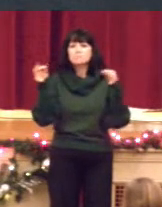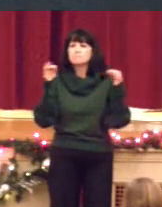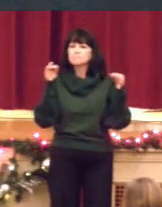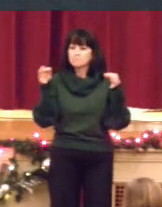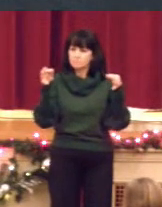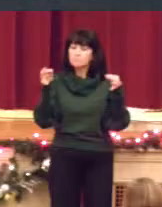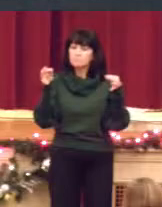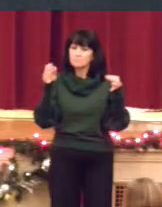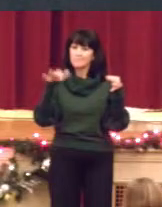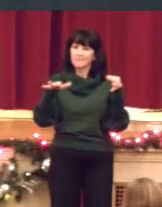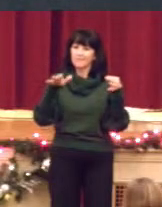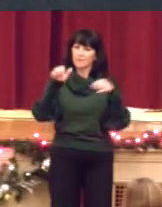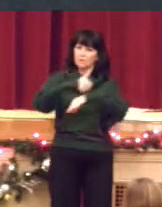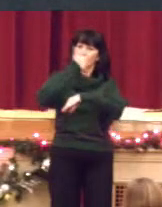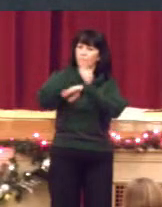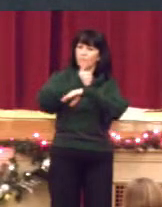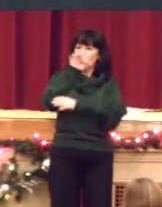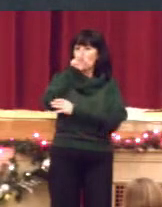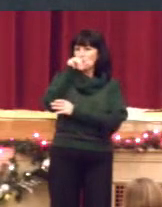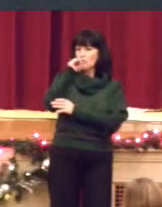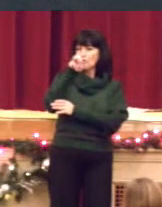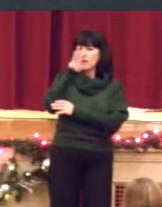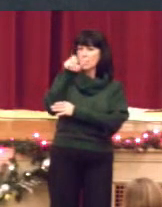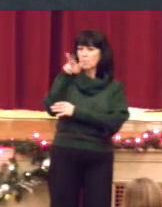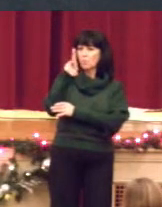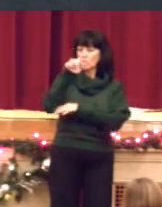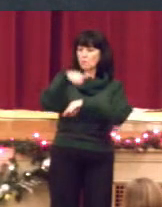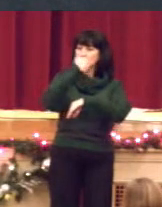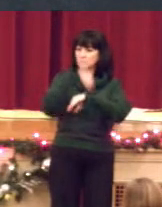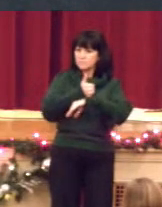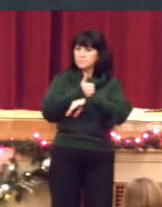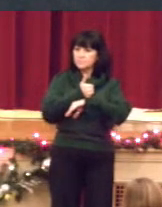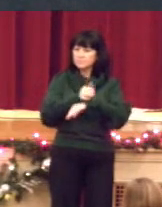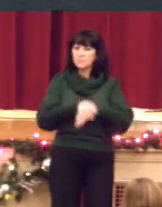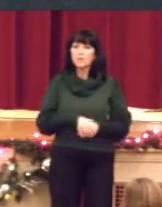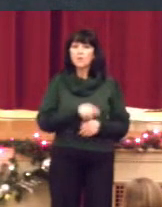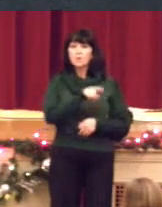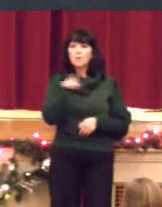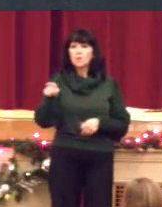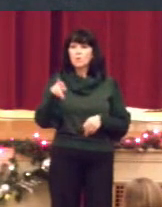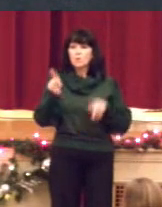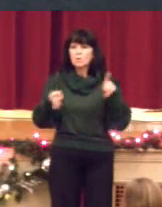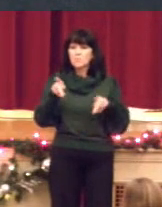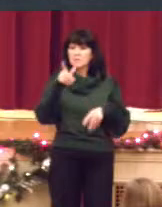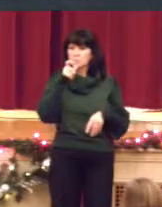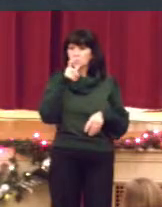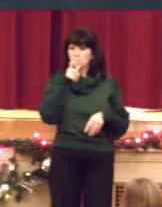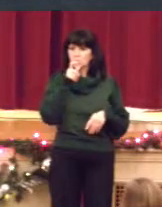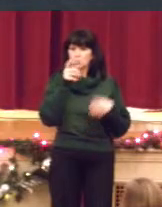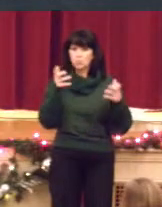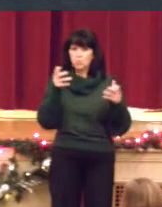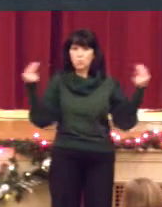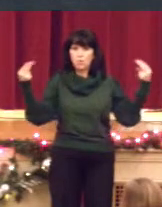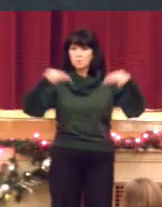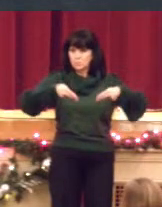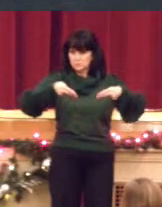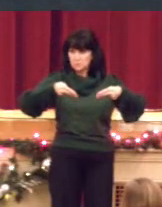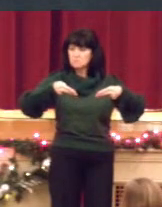asks the coalition of the willing, those folks willing to participate with us, to join us to build